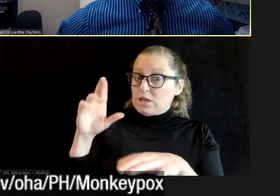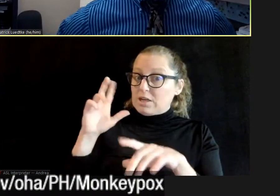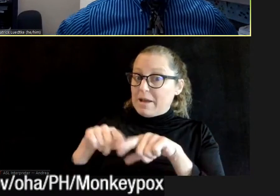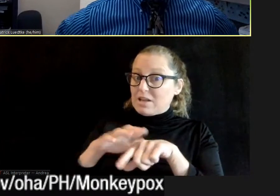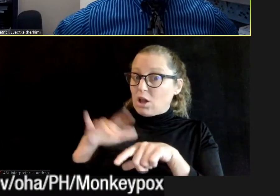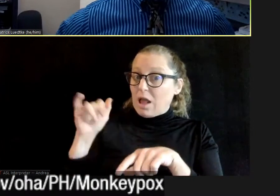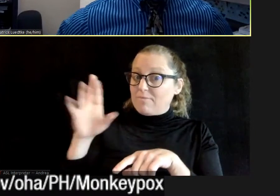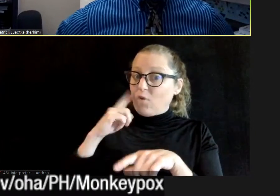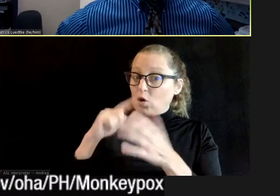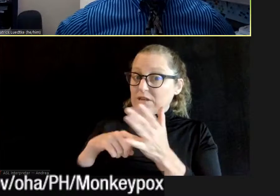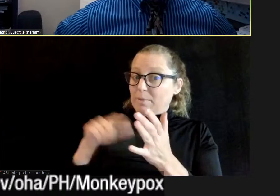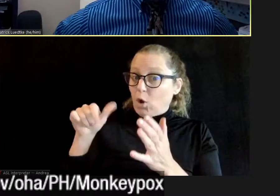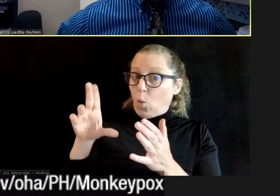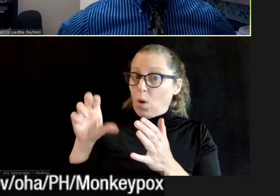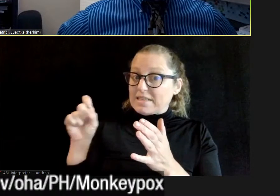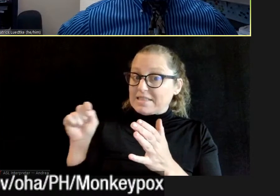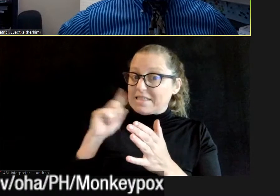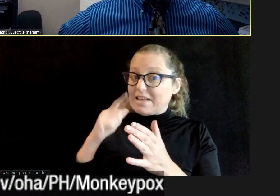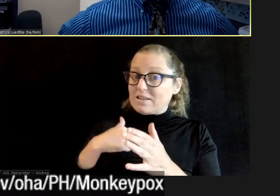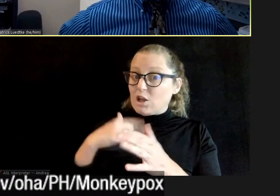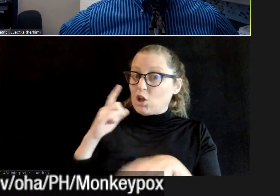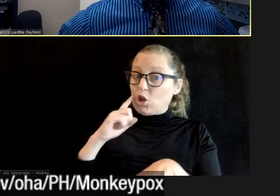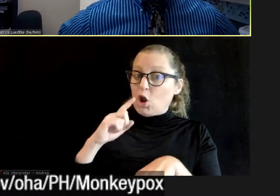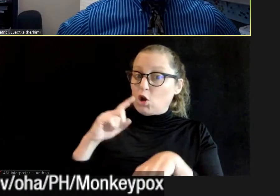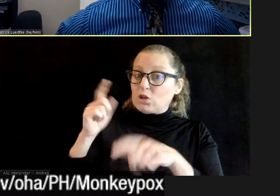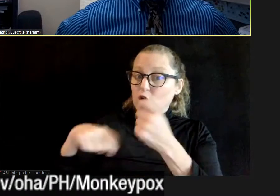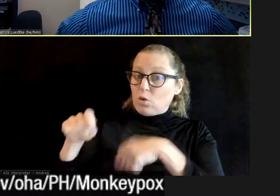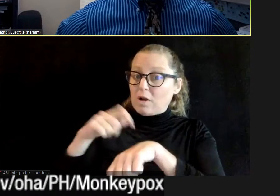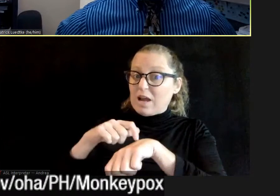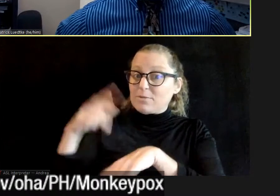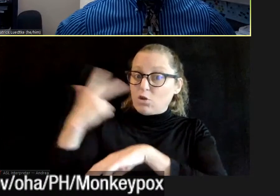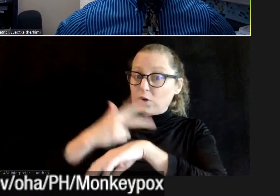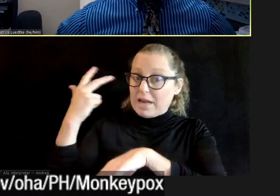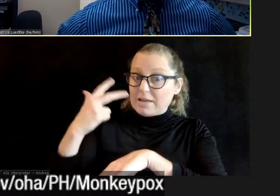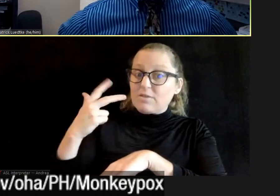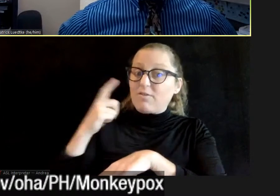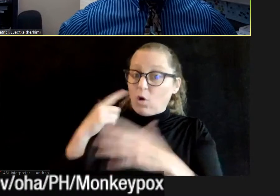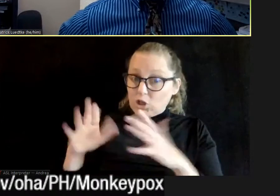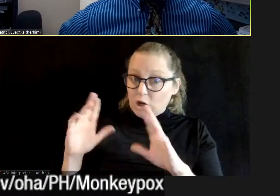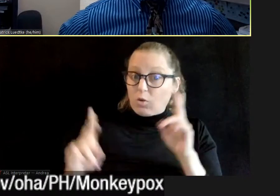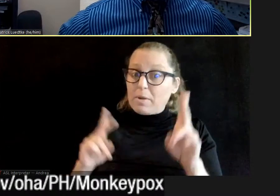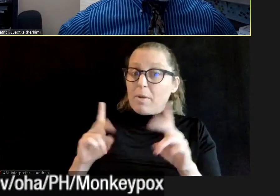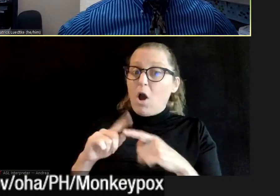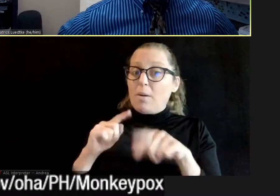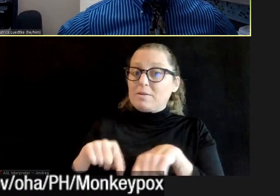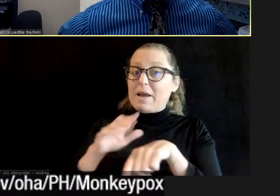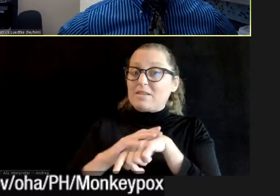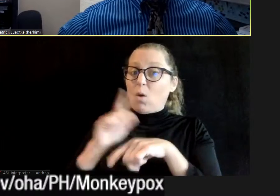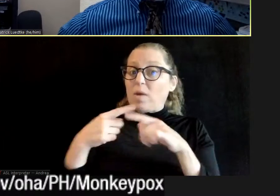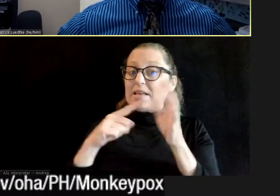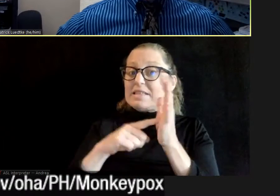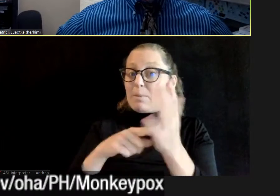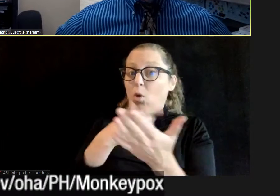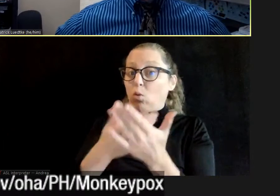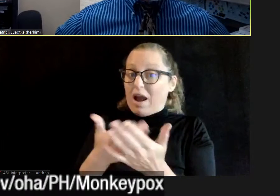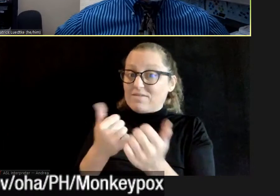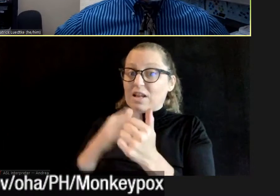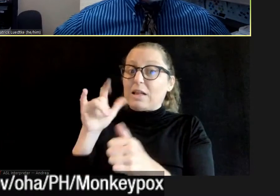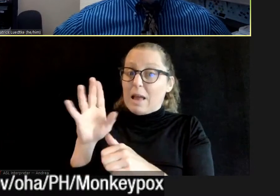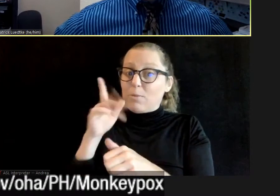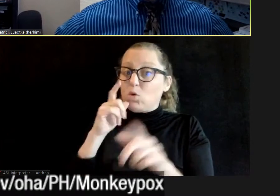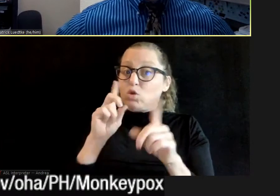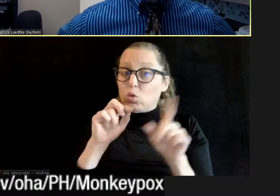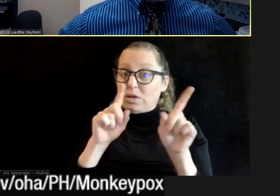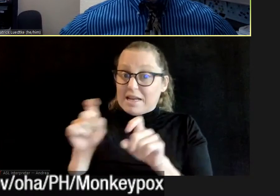their established published turnaround time is 3 days. Of course, that is dependent upon when the sample actually arrives in the lab that is doing the